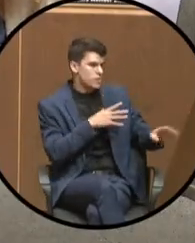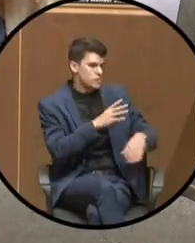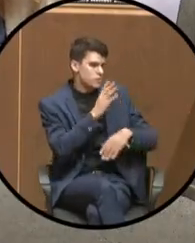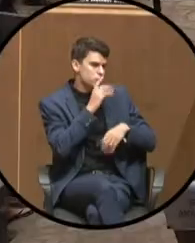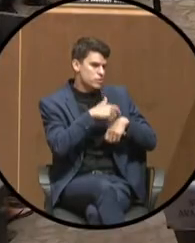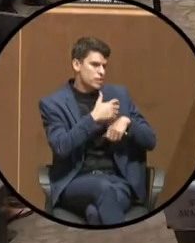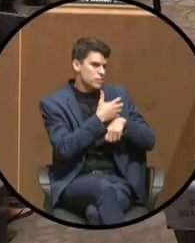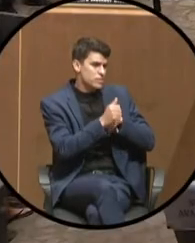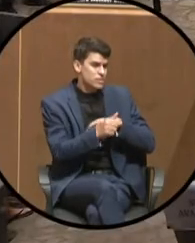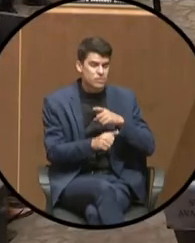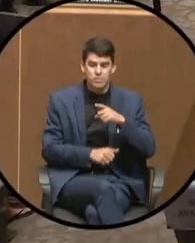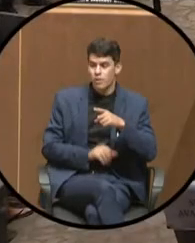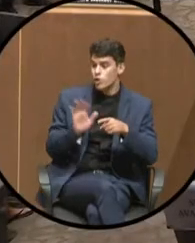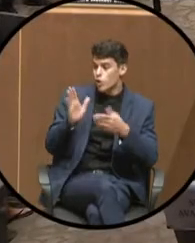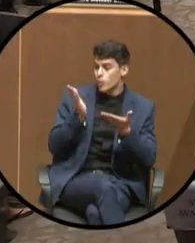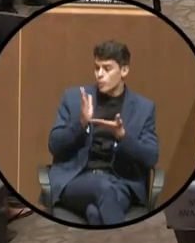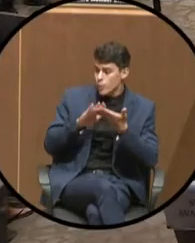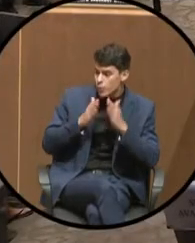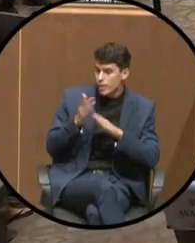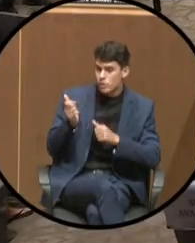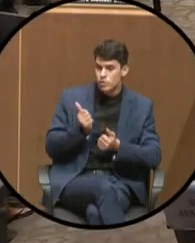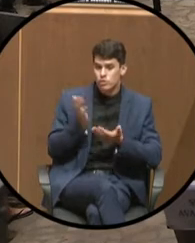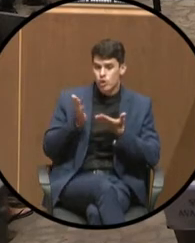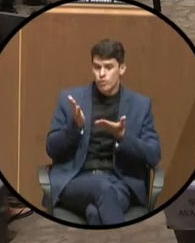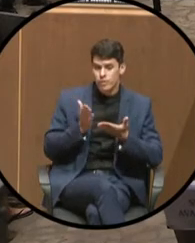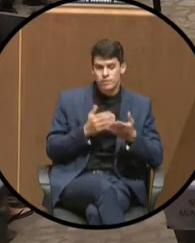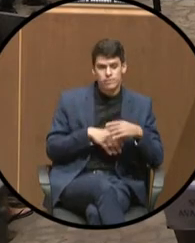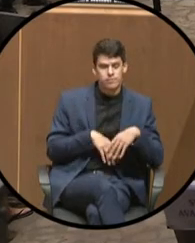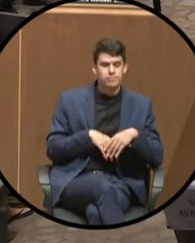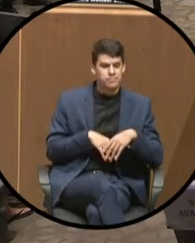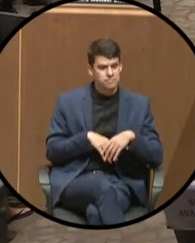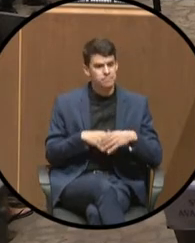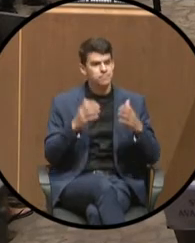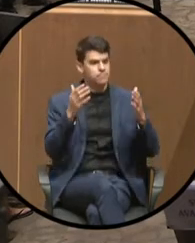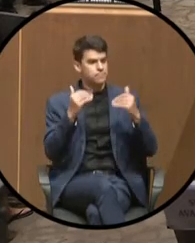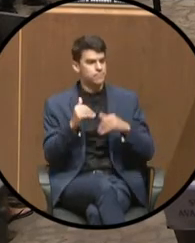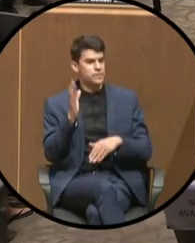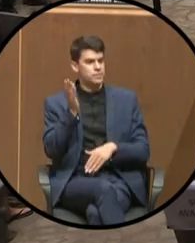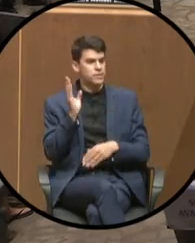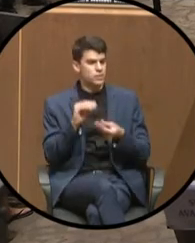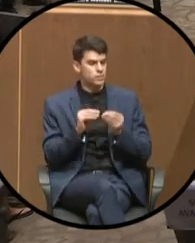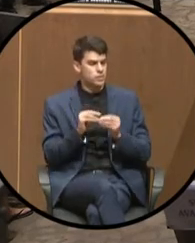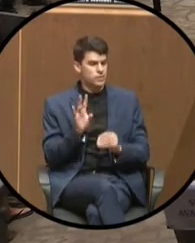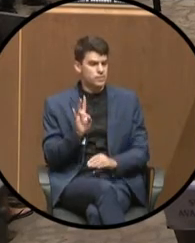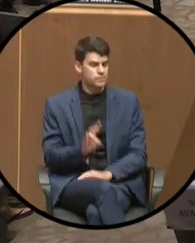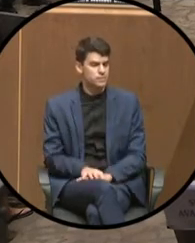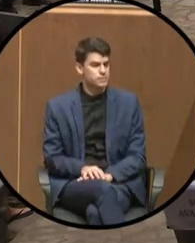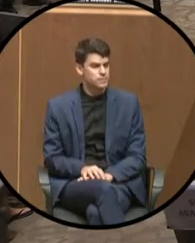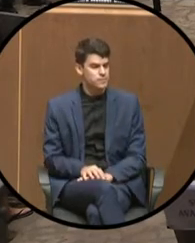Our community that you're serving. Thank you. Thank you. Let's take speaker number 7.